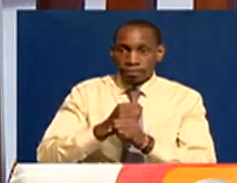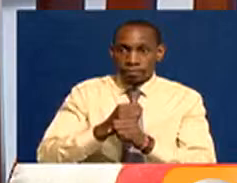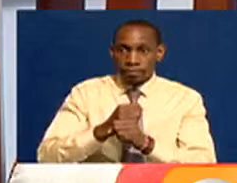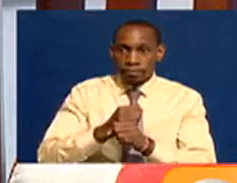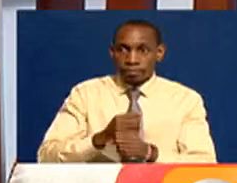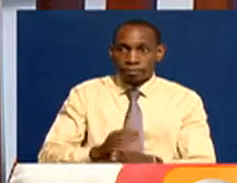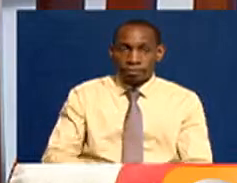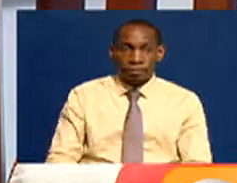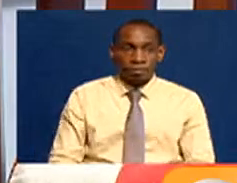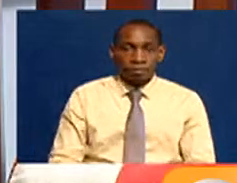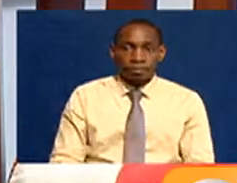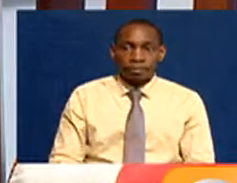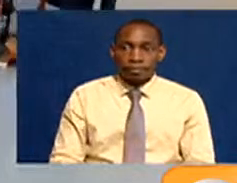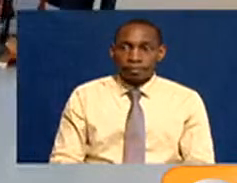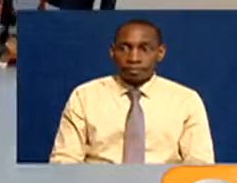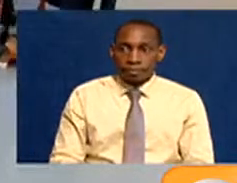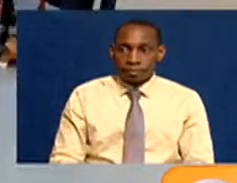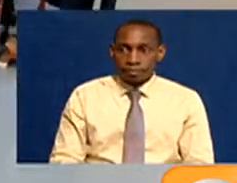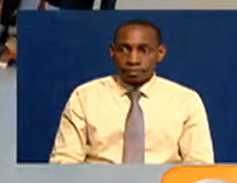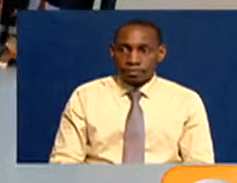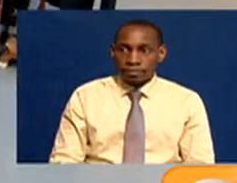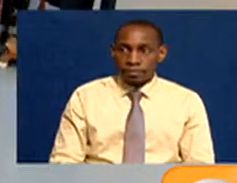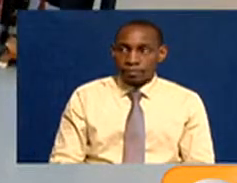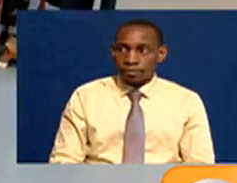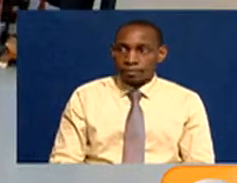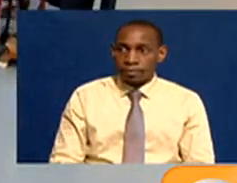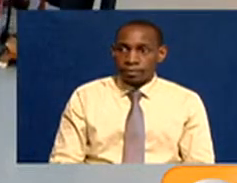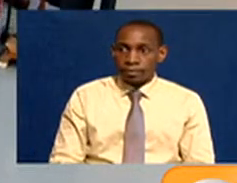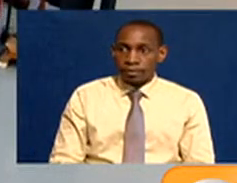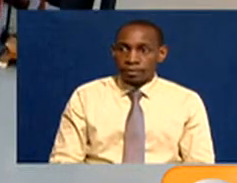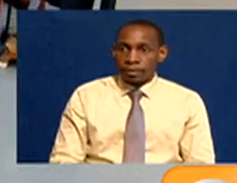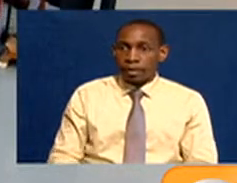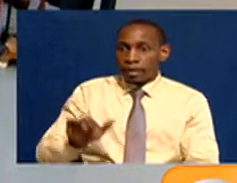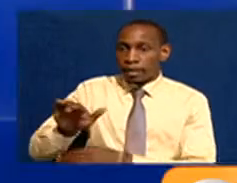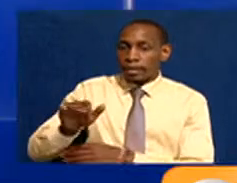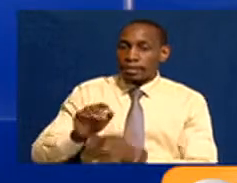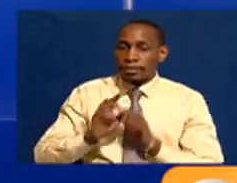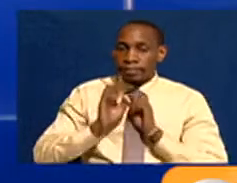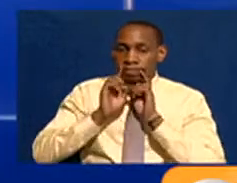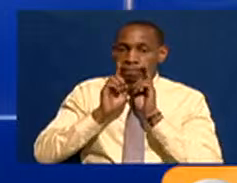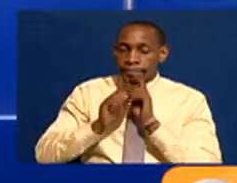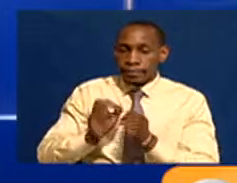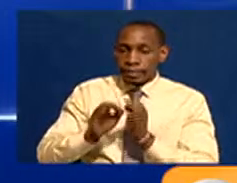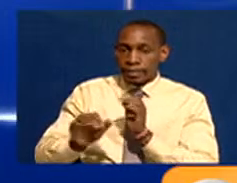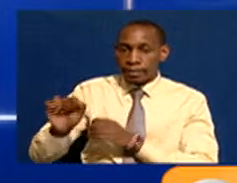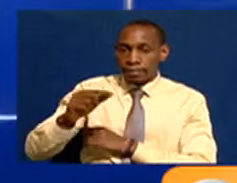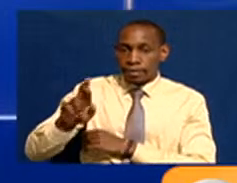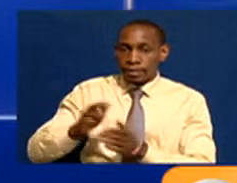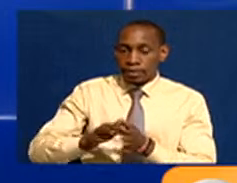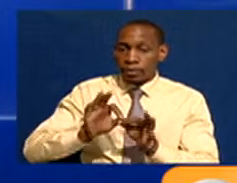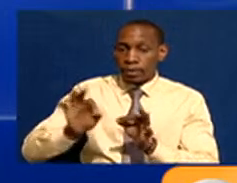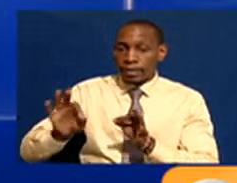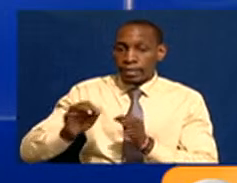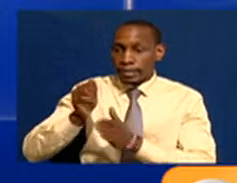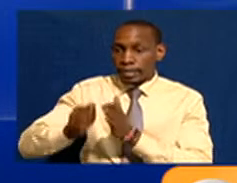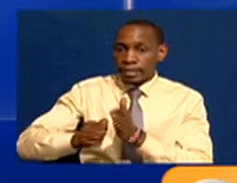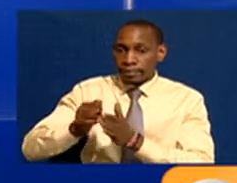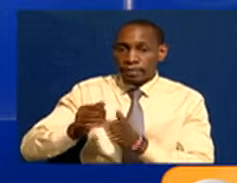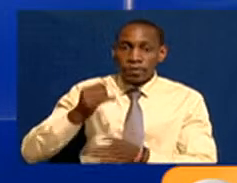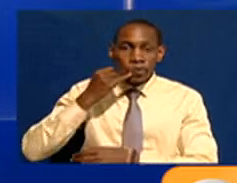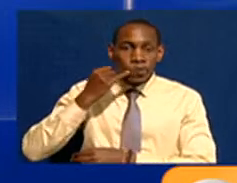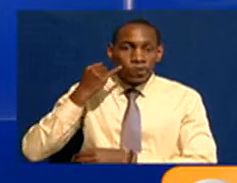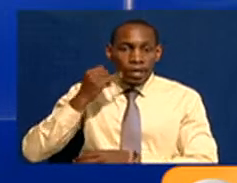Mm. Yeah, yeah, absolutely. Good. Darito Moredi is saying, ask Kip Murkomen if the SGR will go beyond Naivasha,